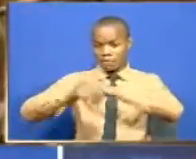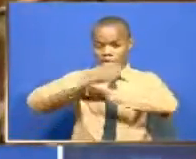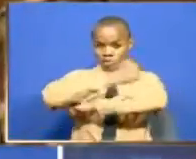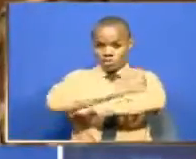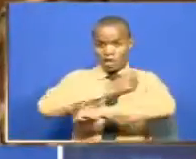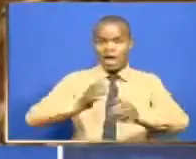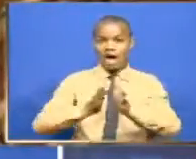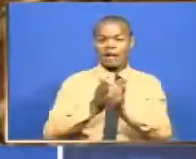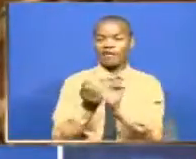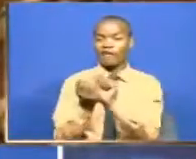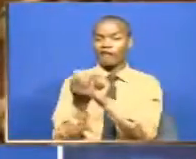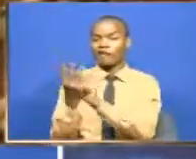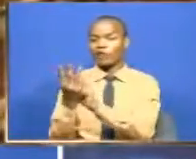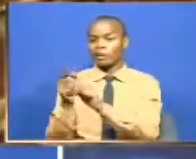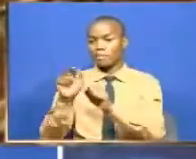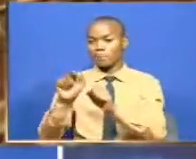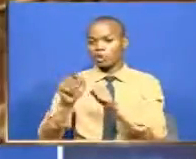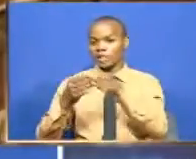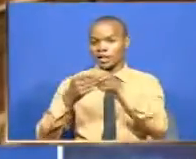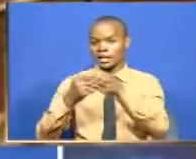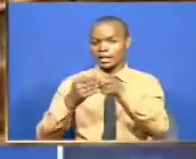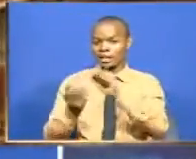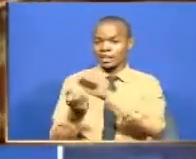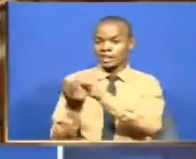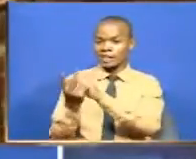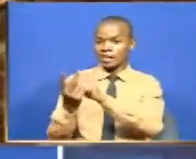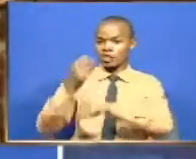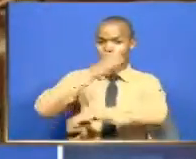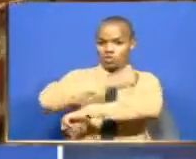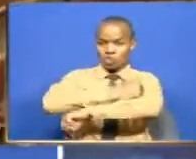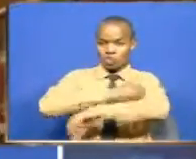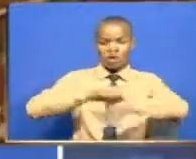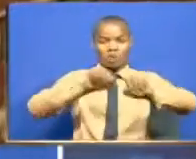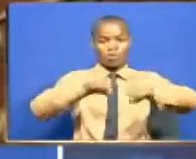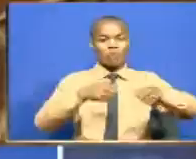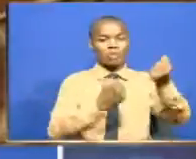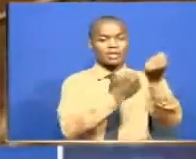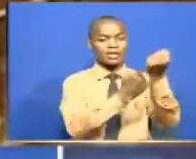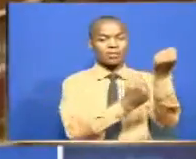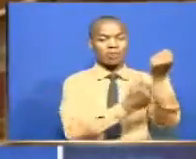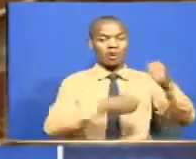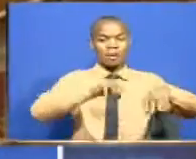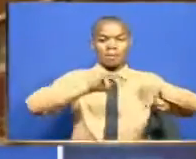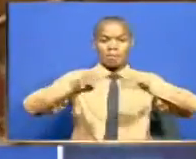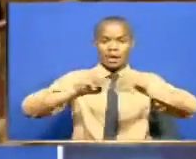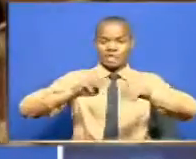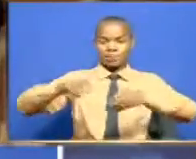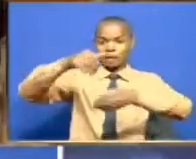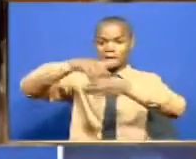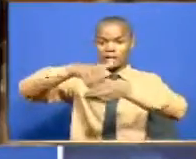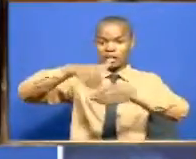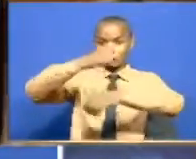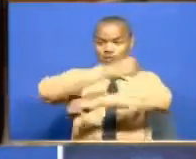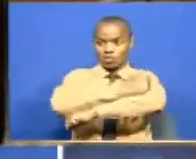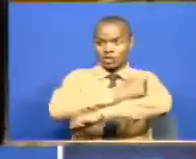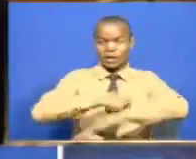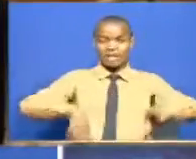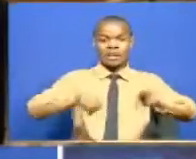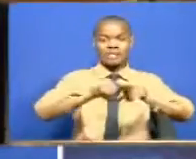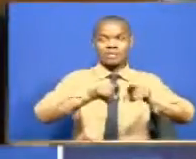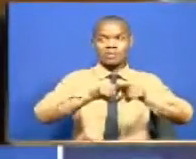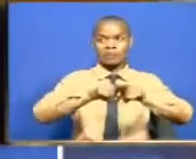for secondary schools, to be able to support management of this process within the school, at the same time be able